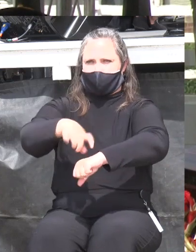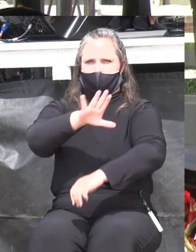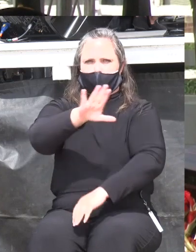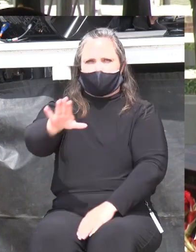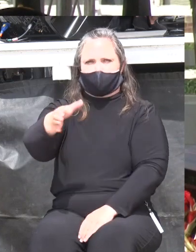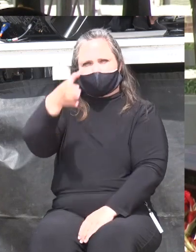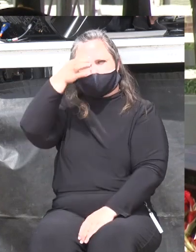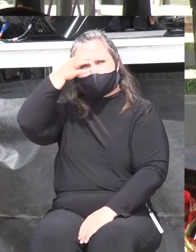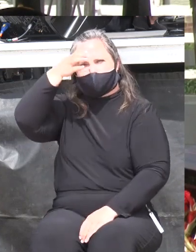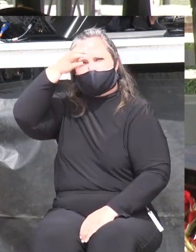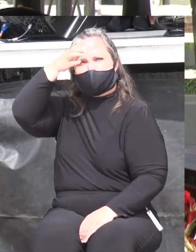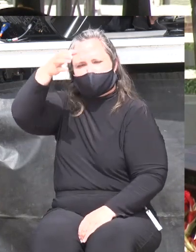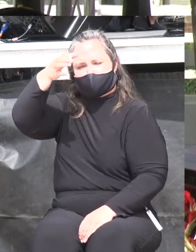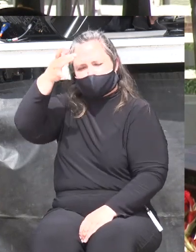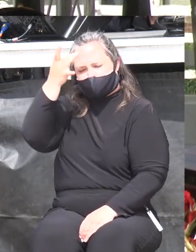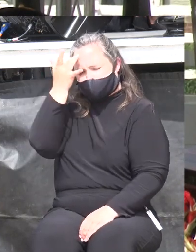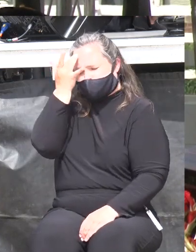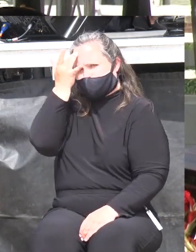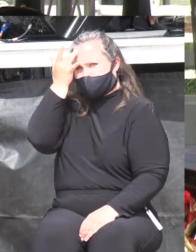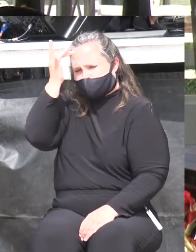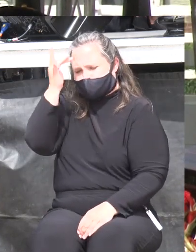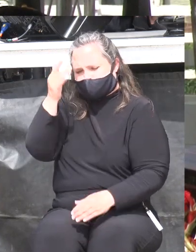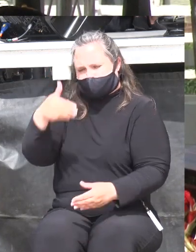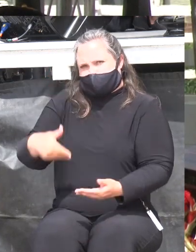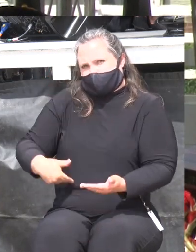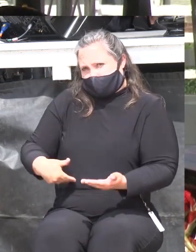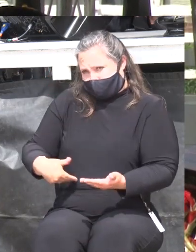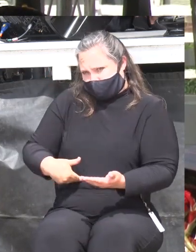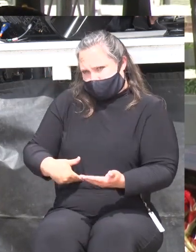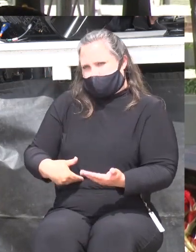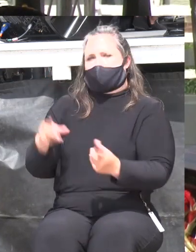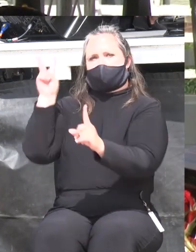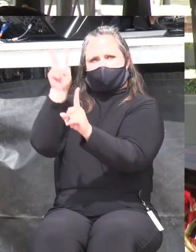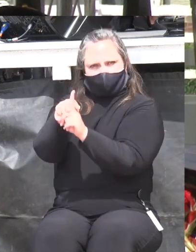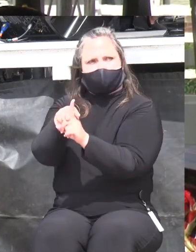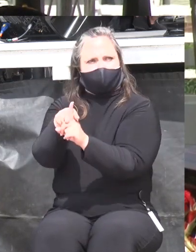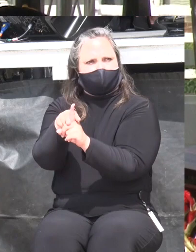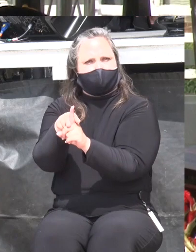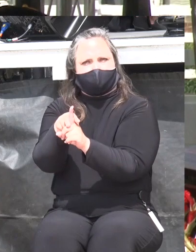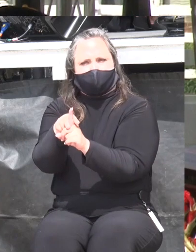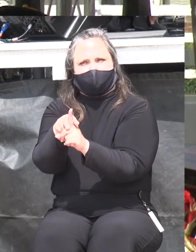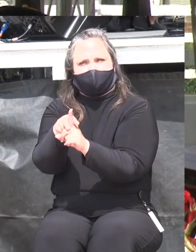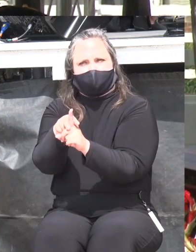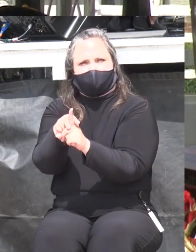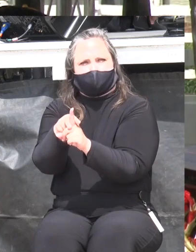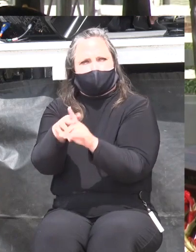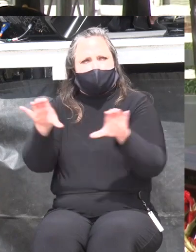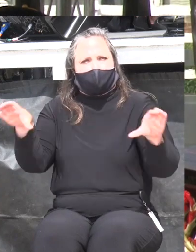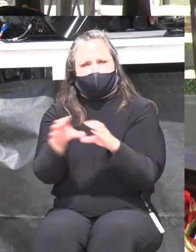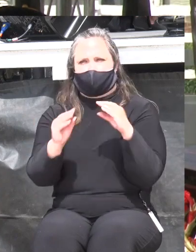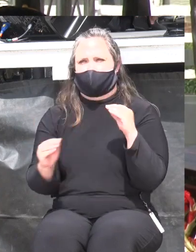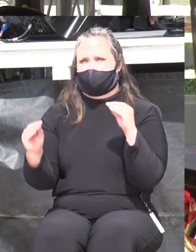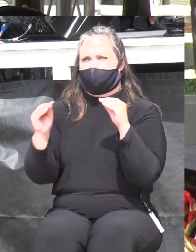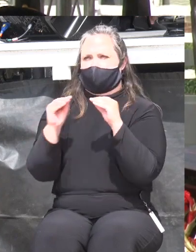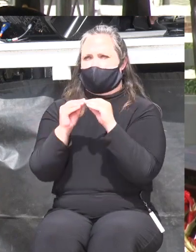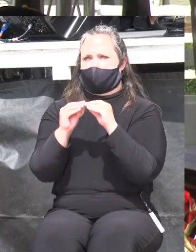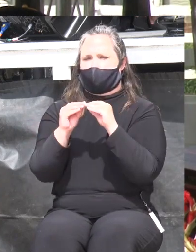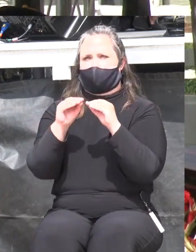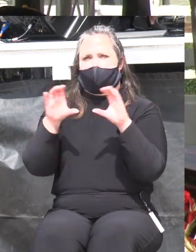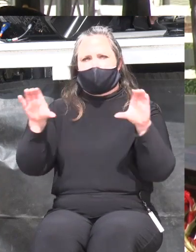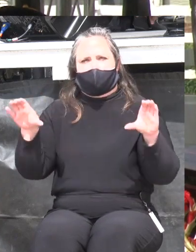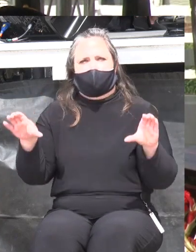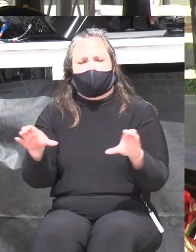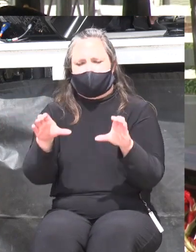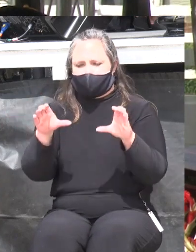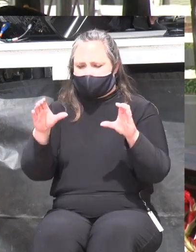instinct and intellect to do something profoundly more compelling than that which is directly in front of you.